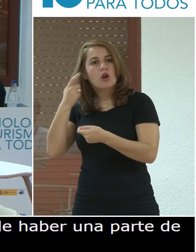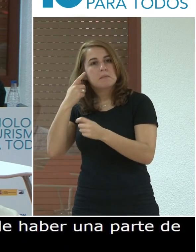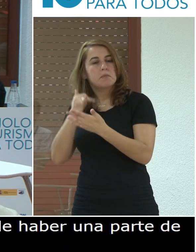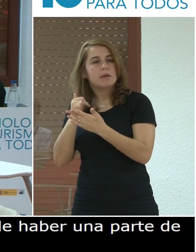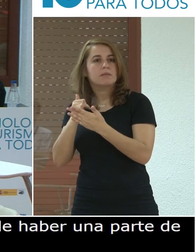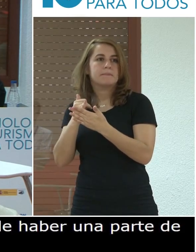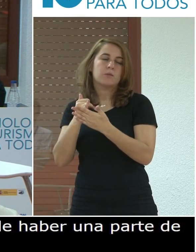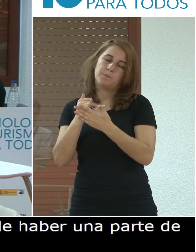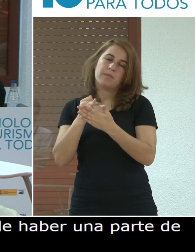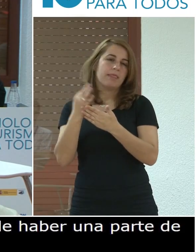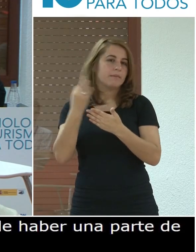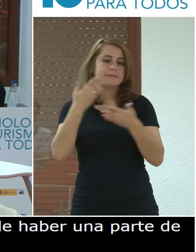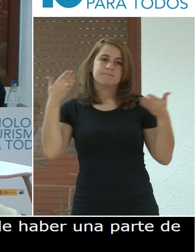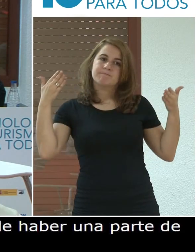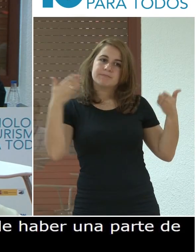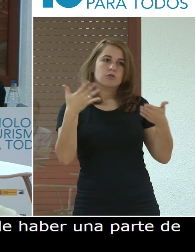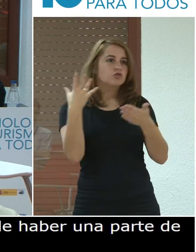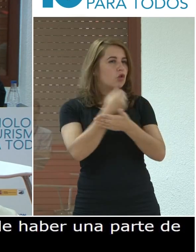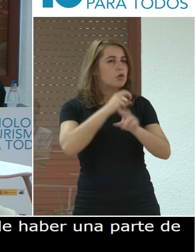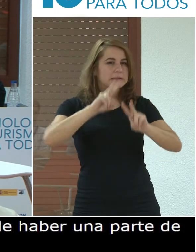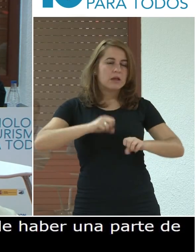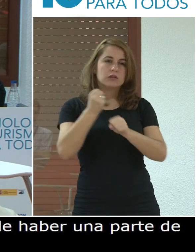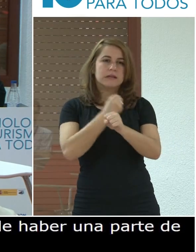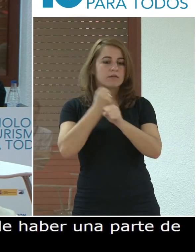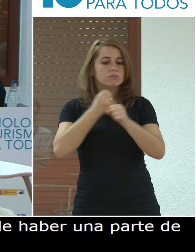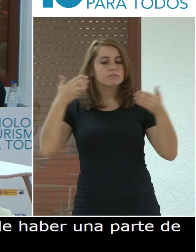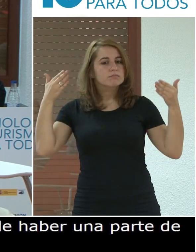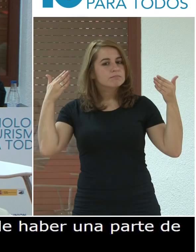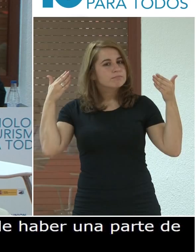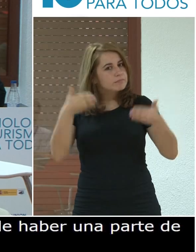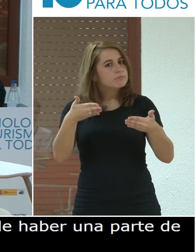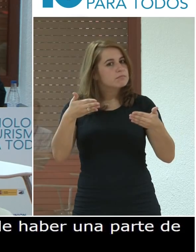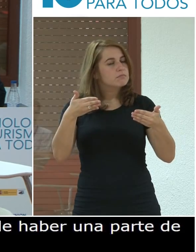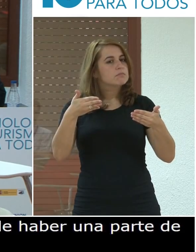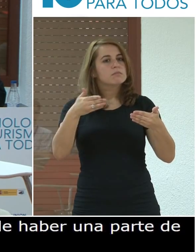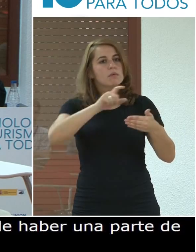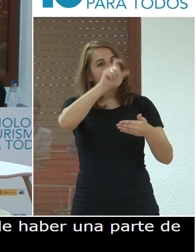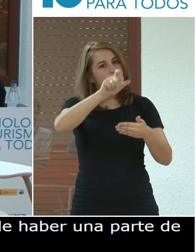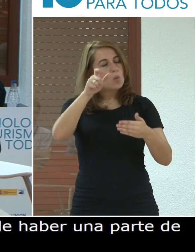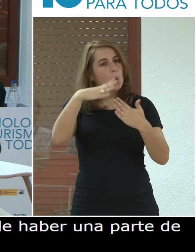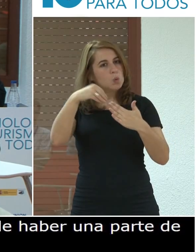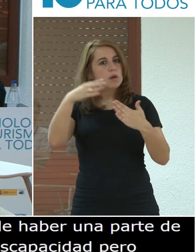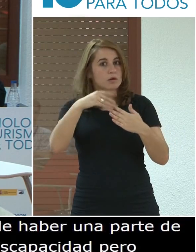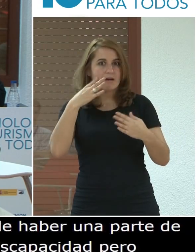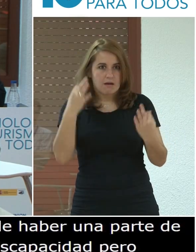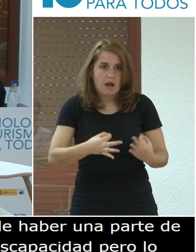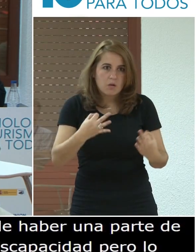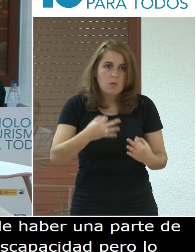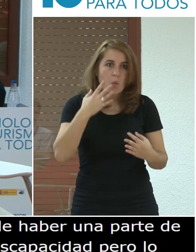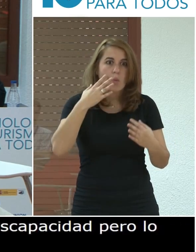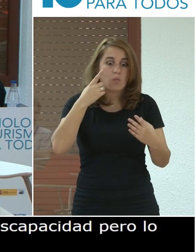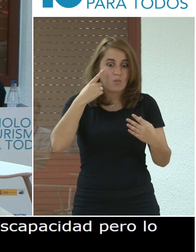and we can use people without disabilities, but the investigation and work should include the participation